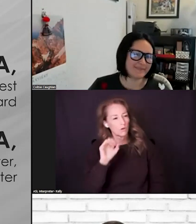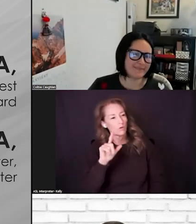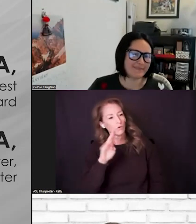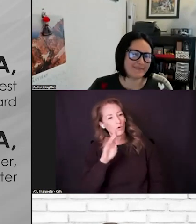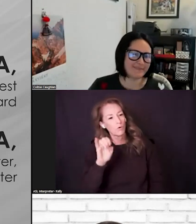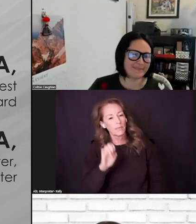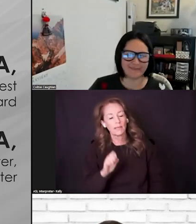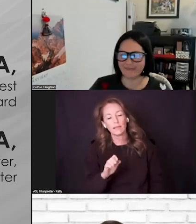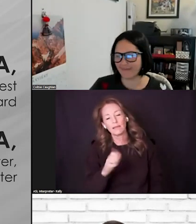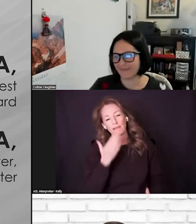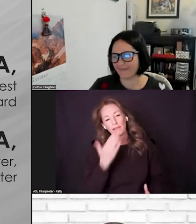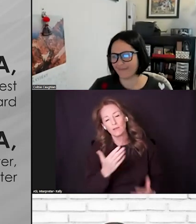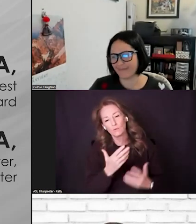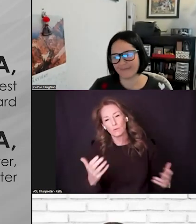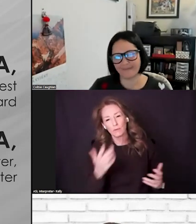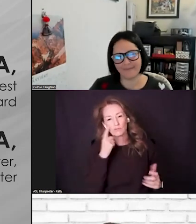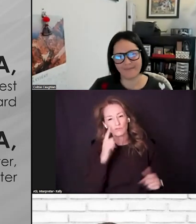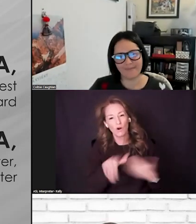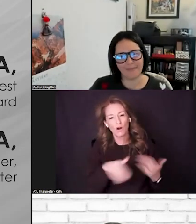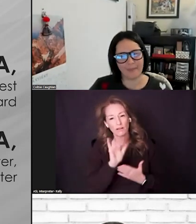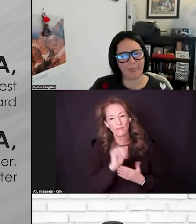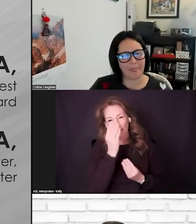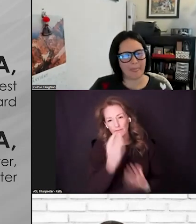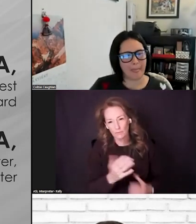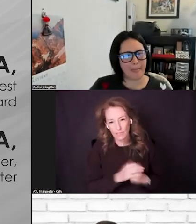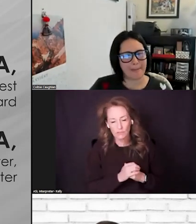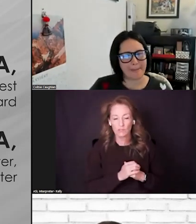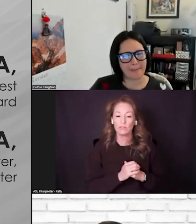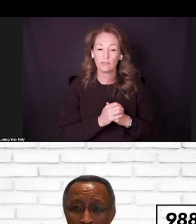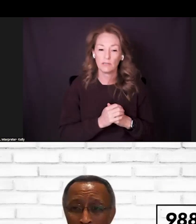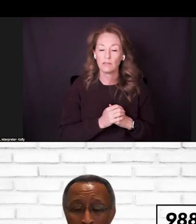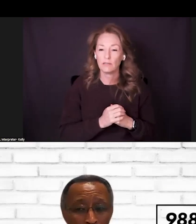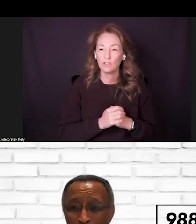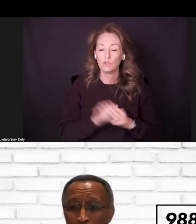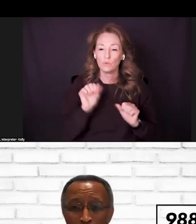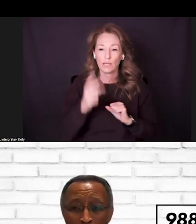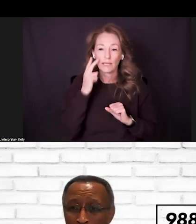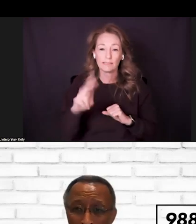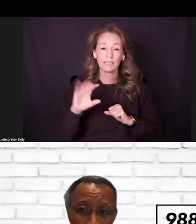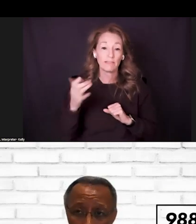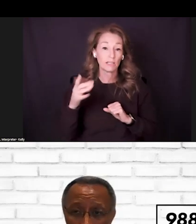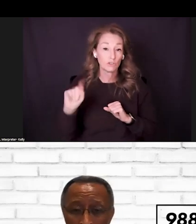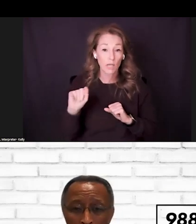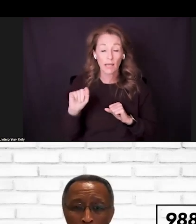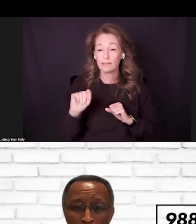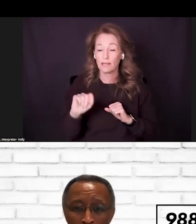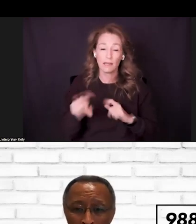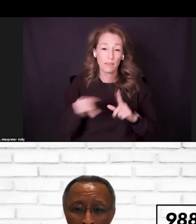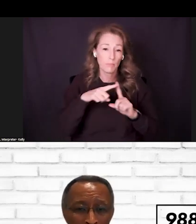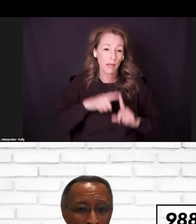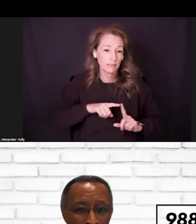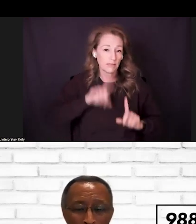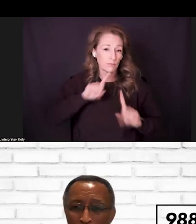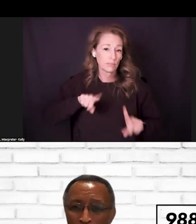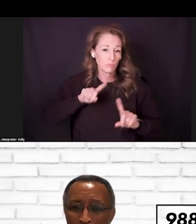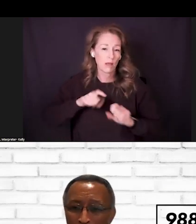that wealth of information. It was just tremendously given, and you can see from the chat box the tremendously positive response that people are giving.